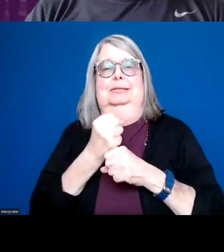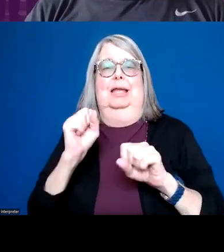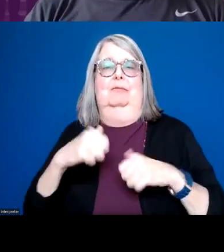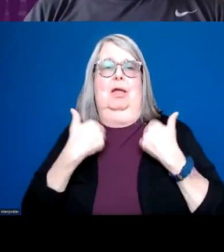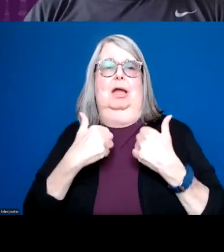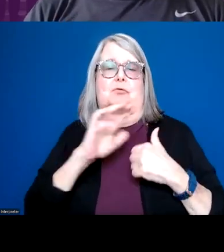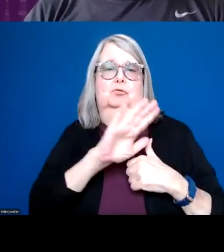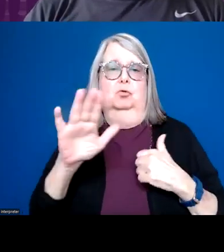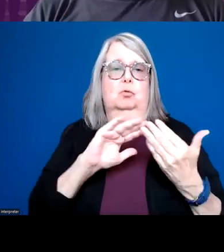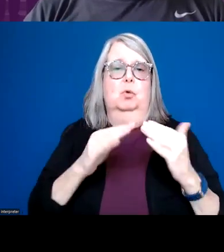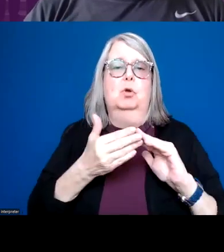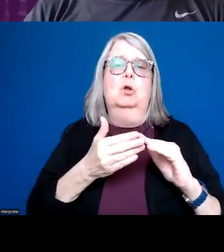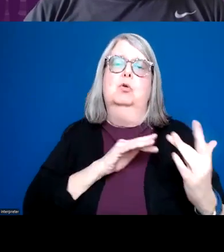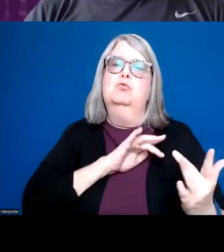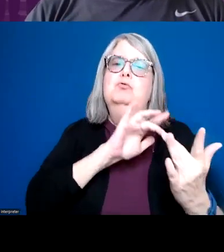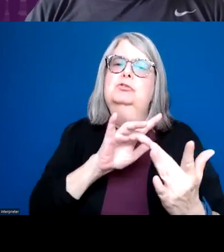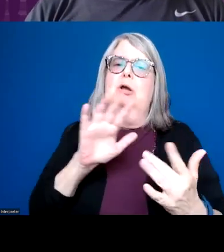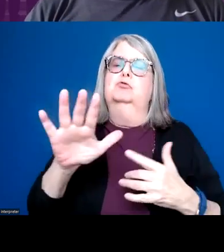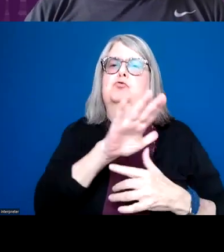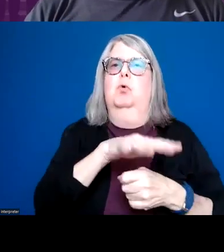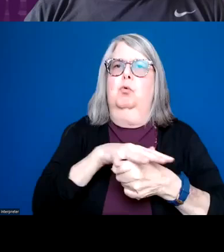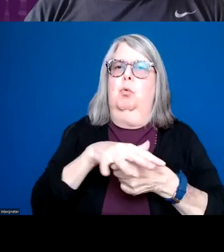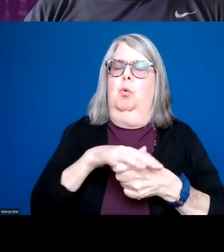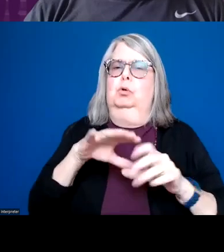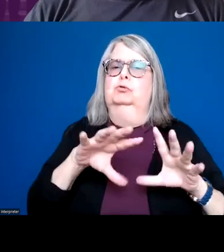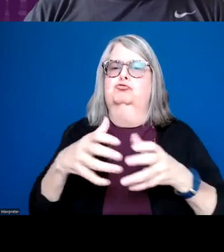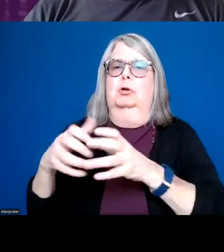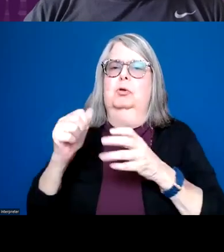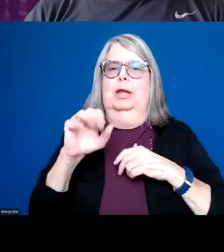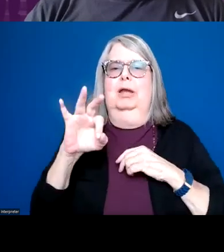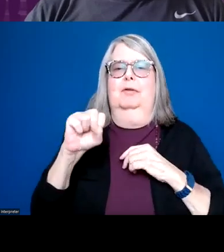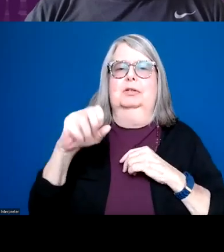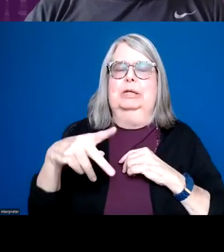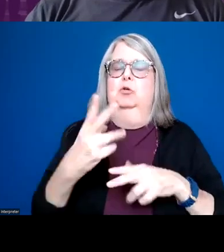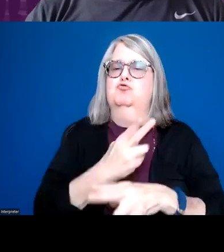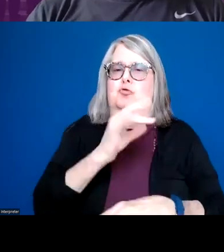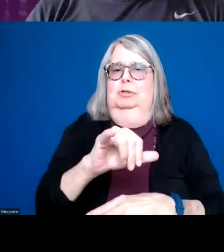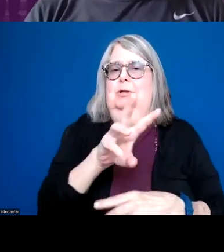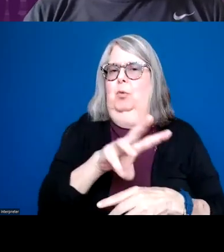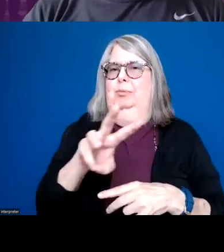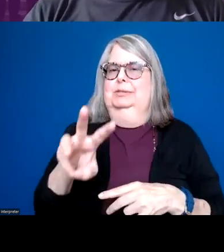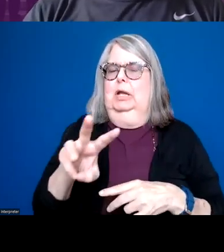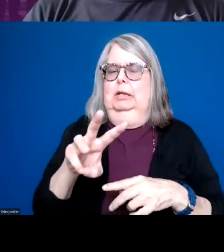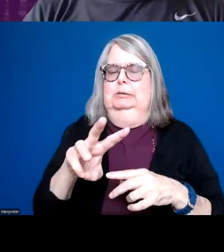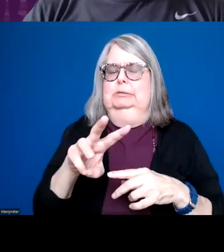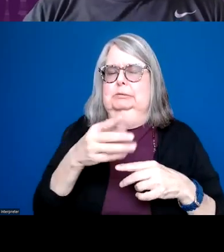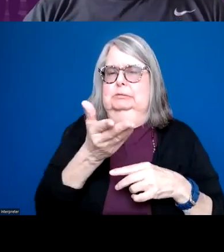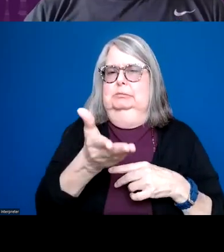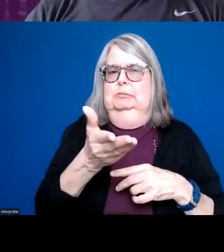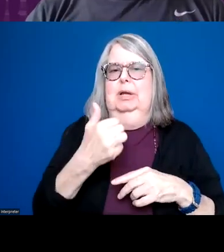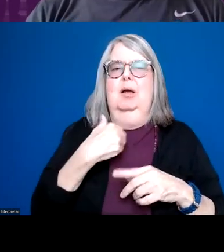respective local chapters of AFSP. Please utilize this website that's listed on the presentation. I will also put a direct